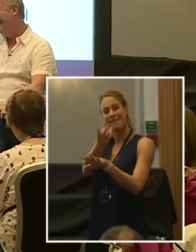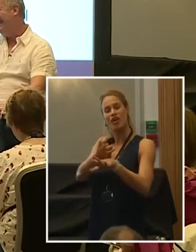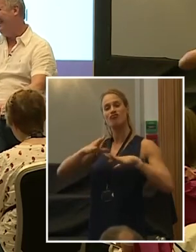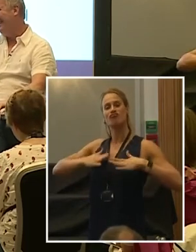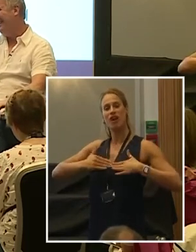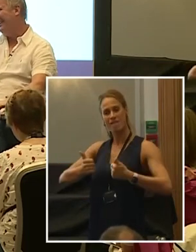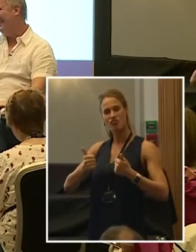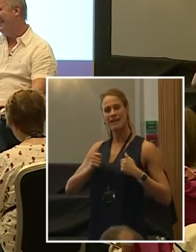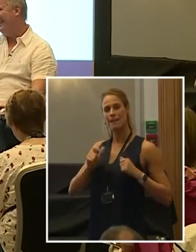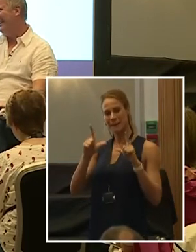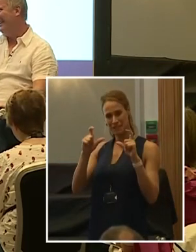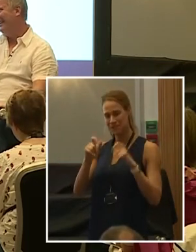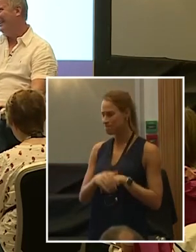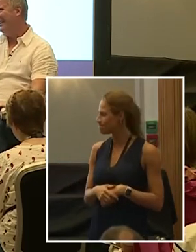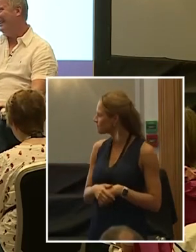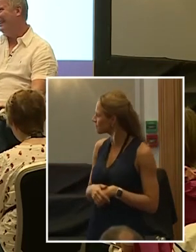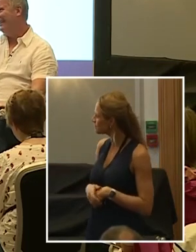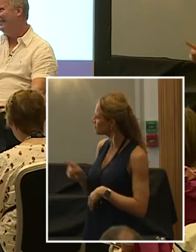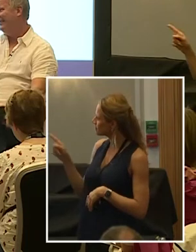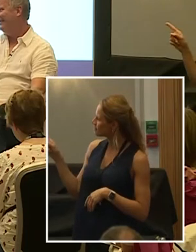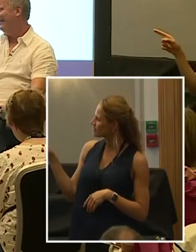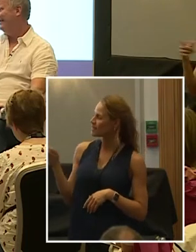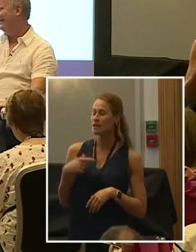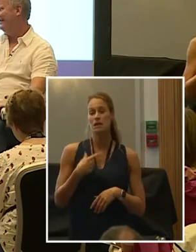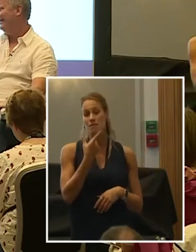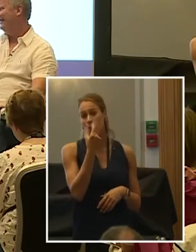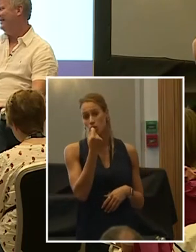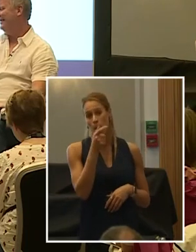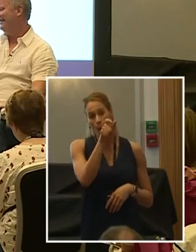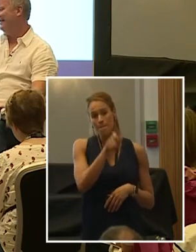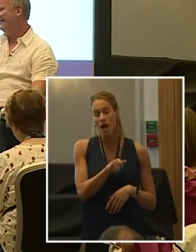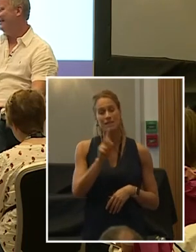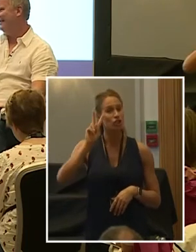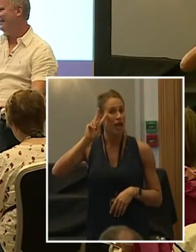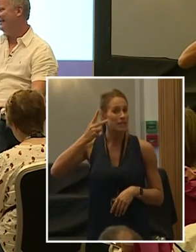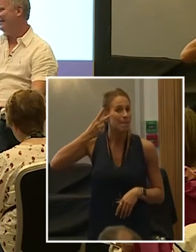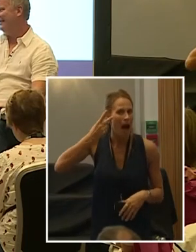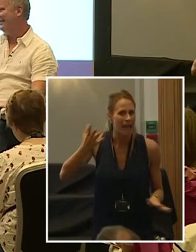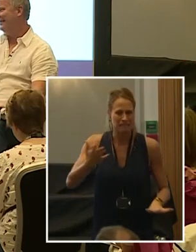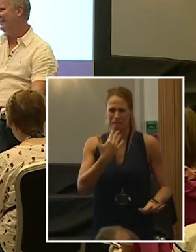Matias, is it okay? Would it have been okay for David to change his mind at the very last minute? Yeah, definitely.